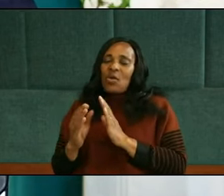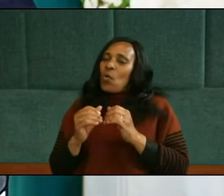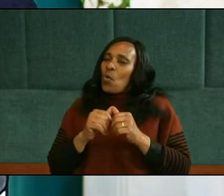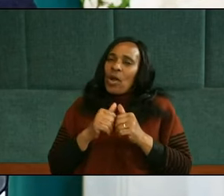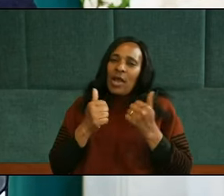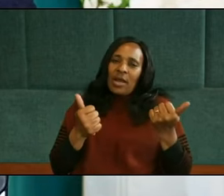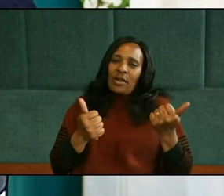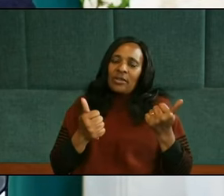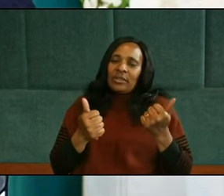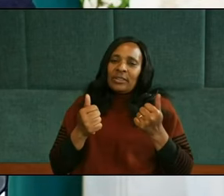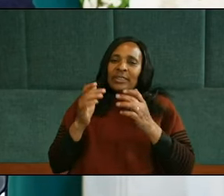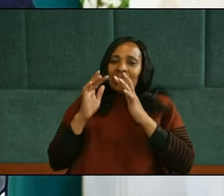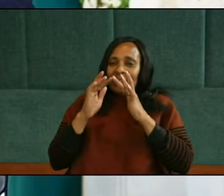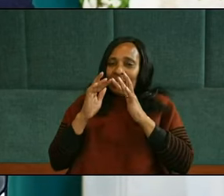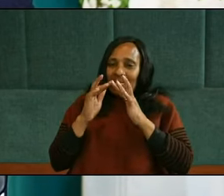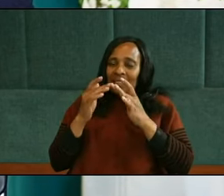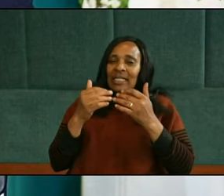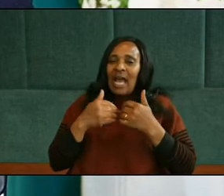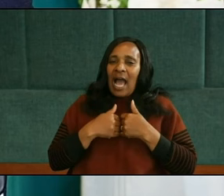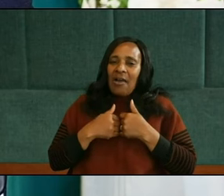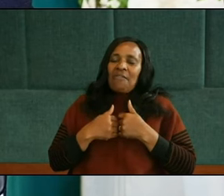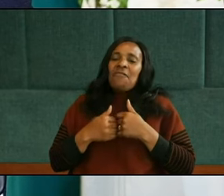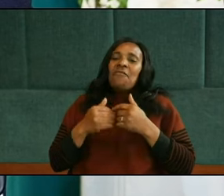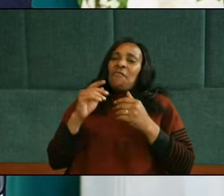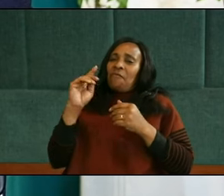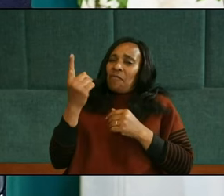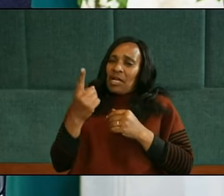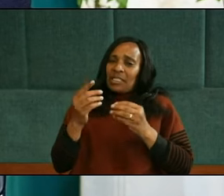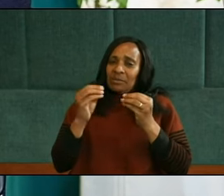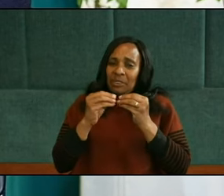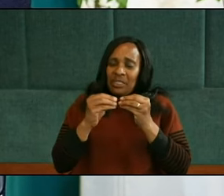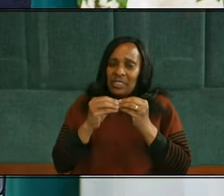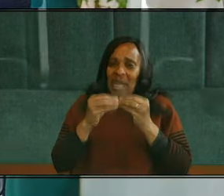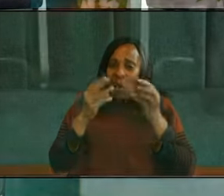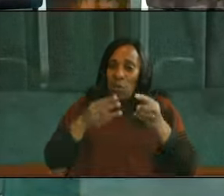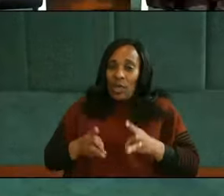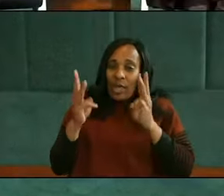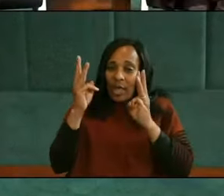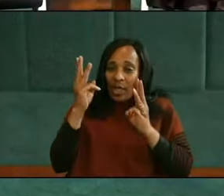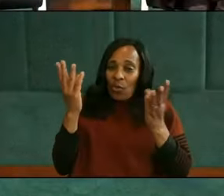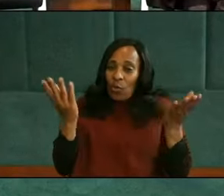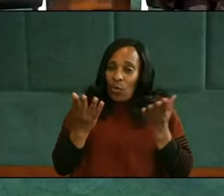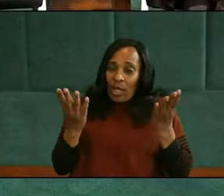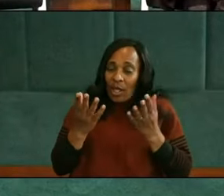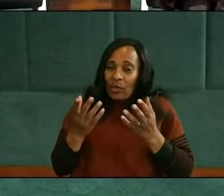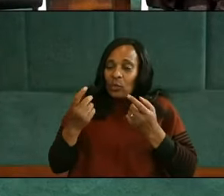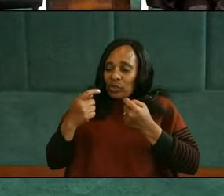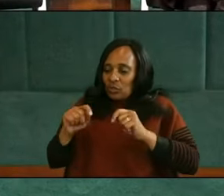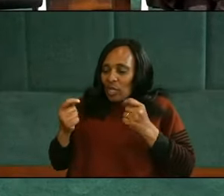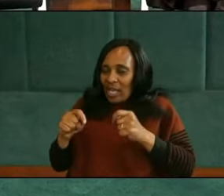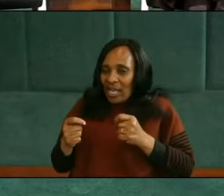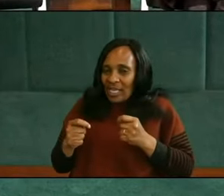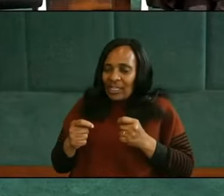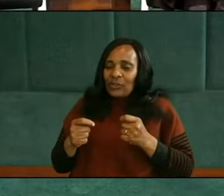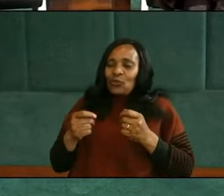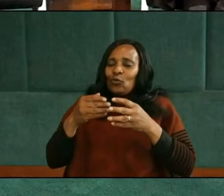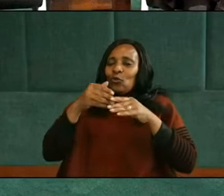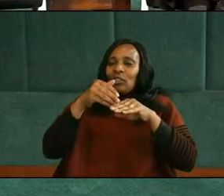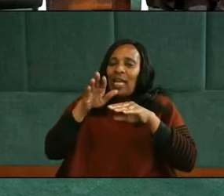Well, you know, the internet has, it's so fascinating. There's actually a way where you can try descend your